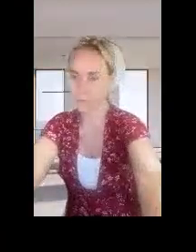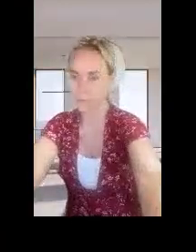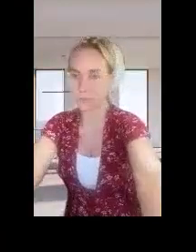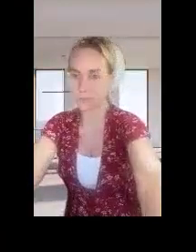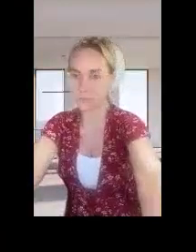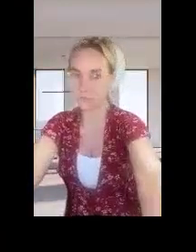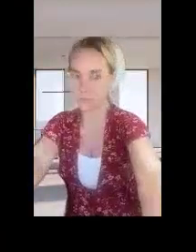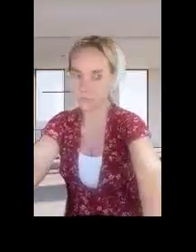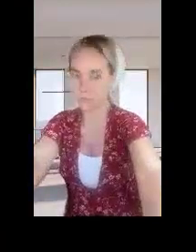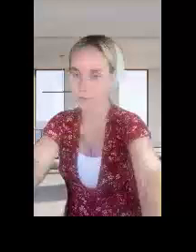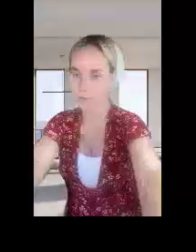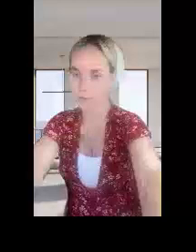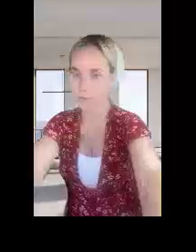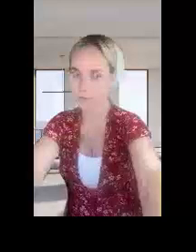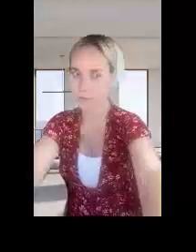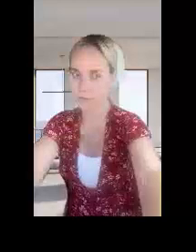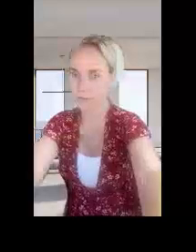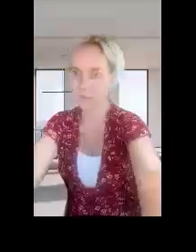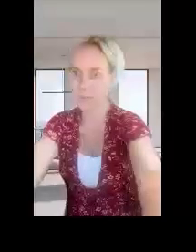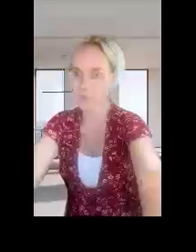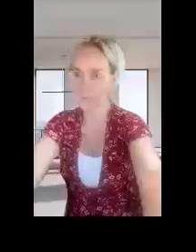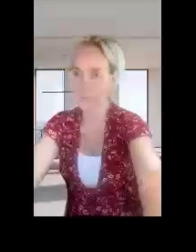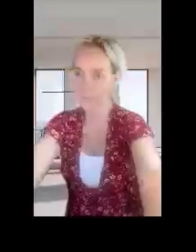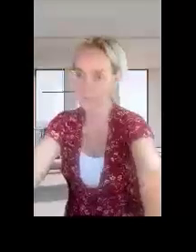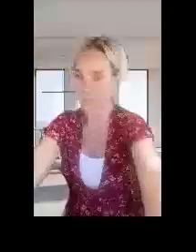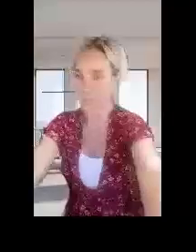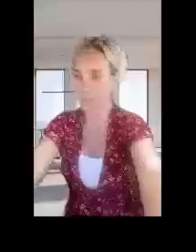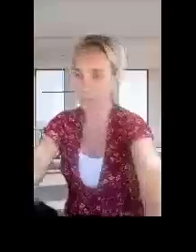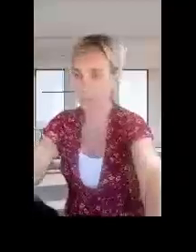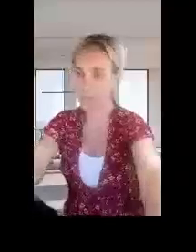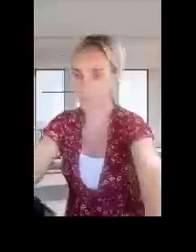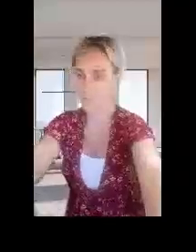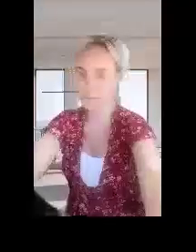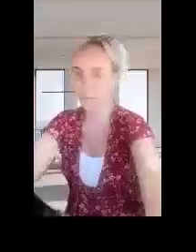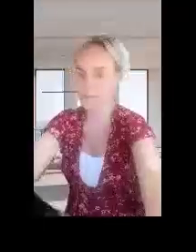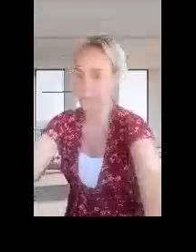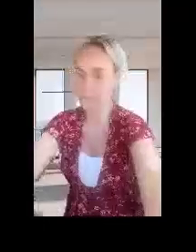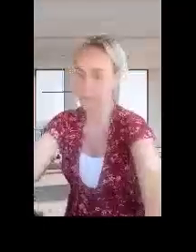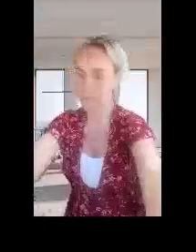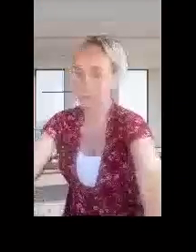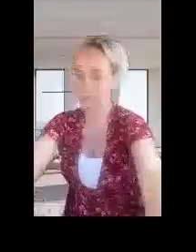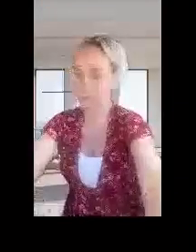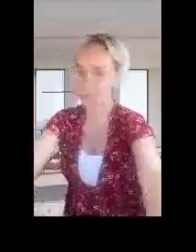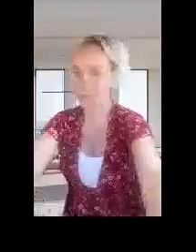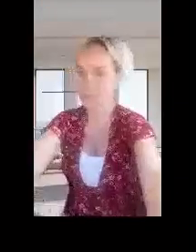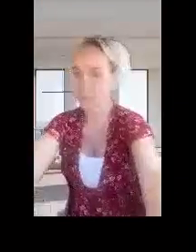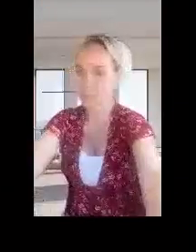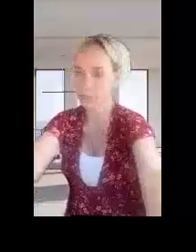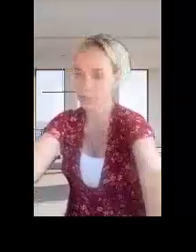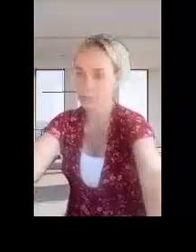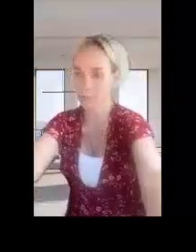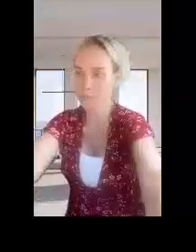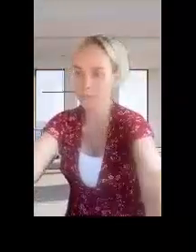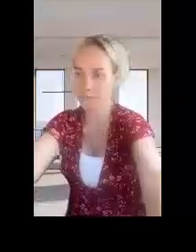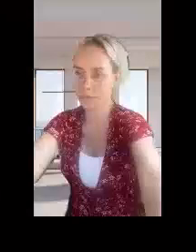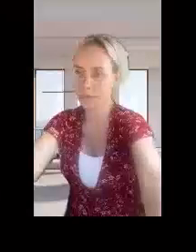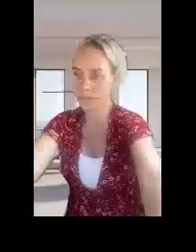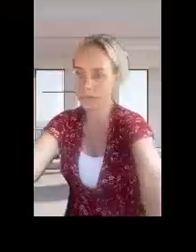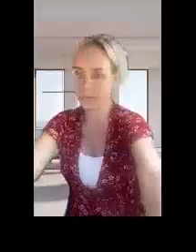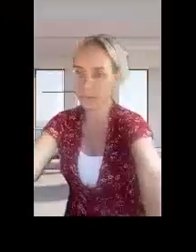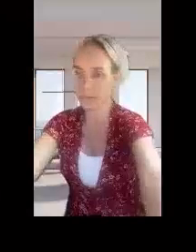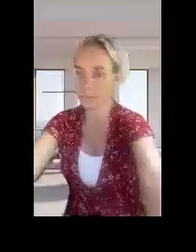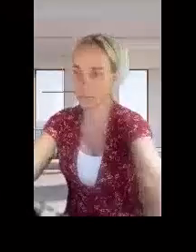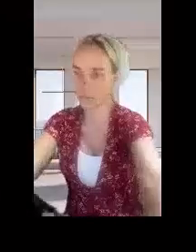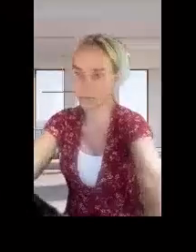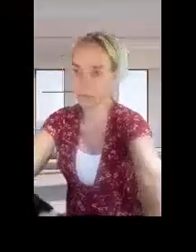make reparations, and fulfill our treaty obligations to the original peoples and our collective responsibilities to the lands,